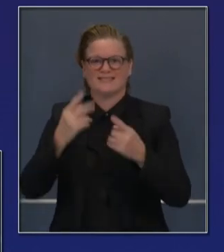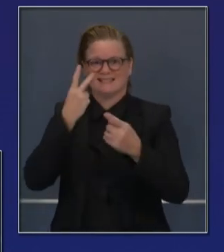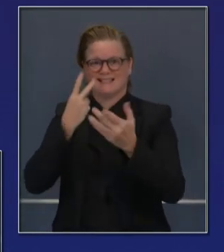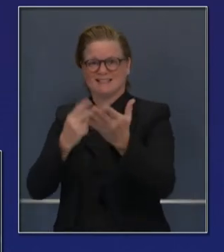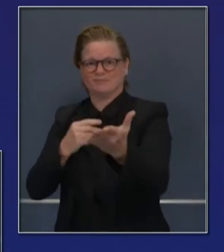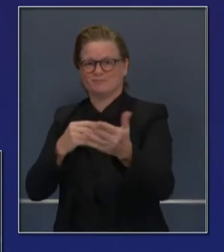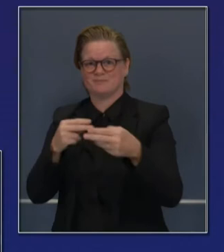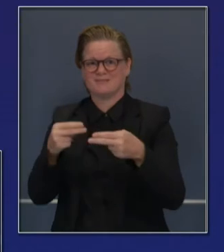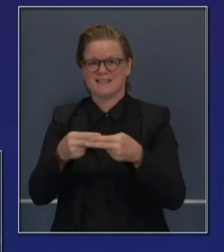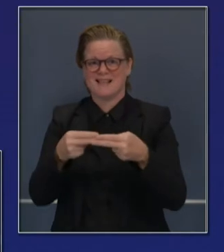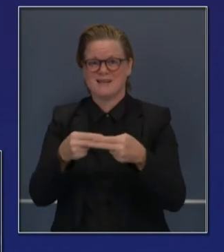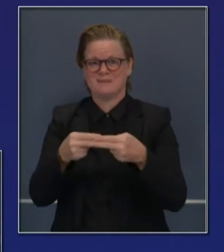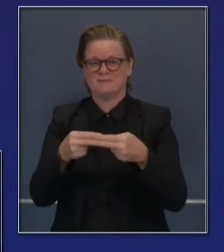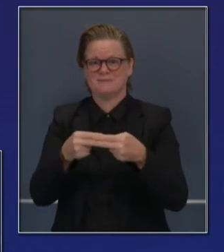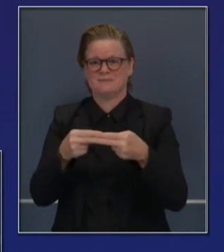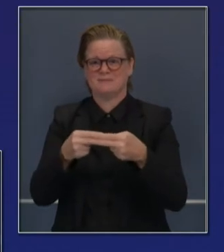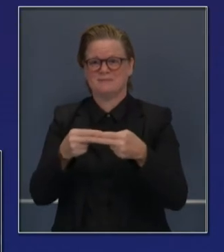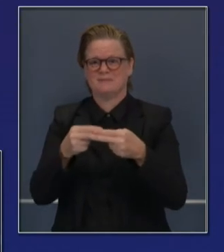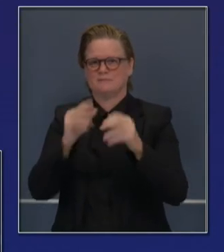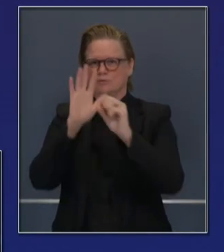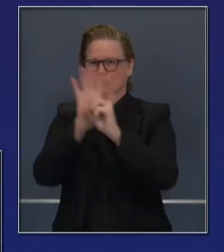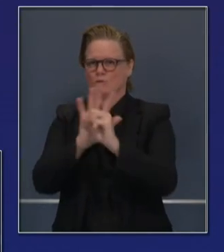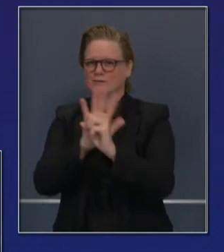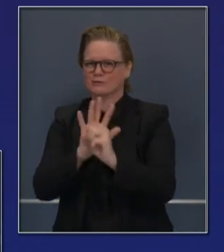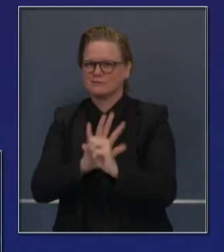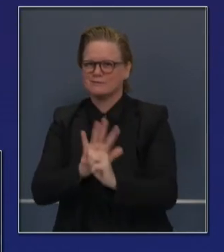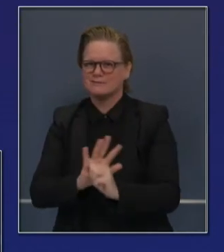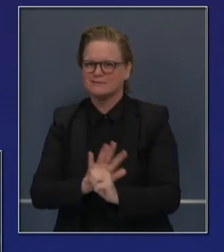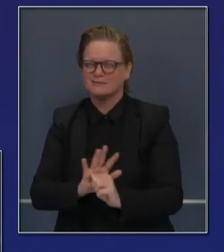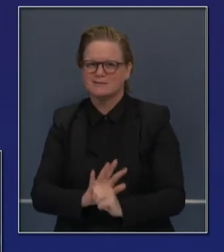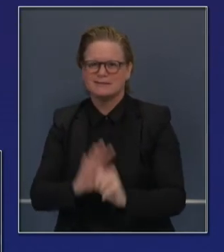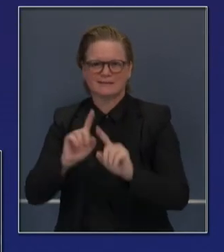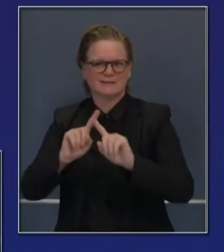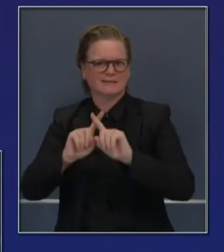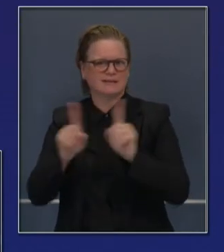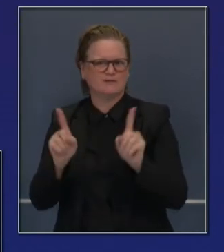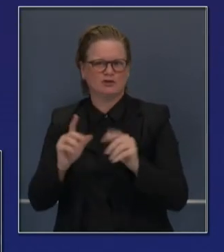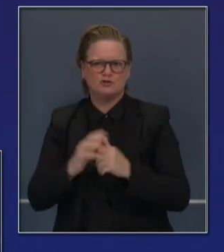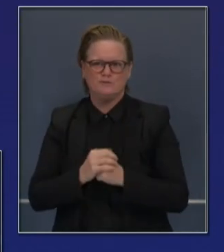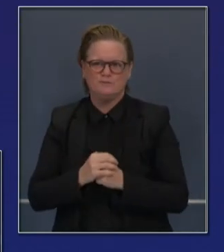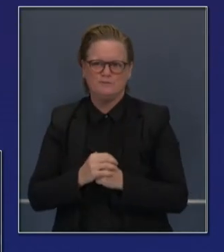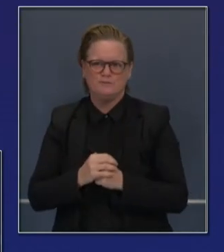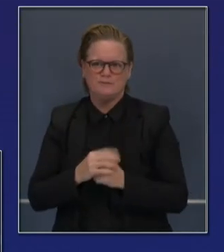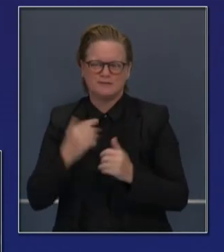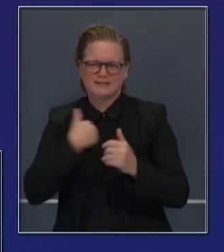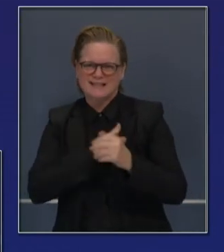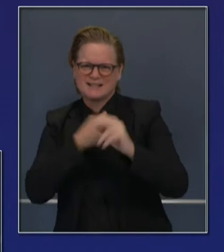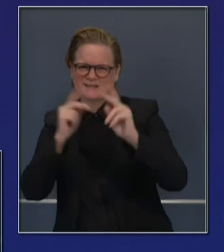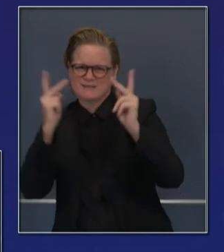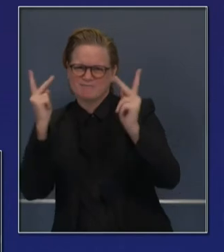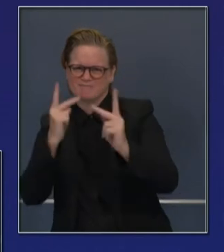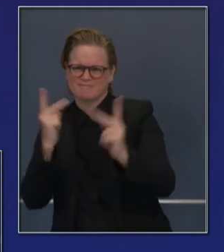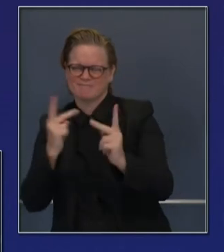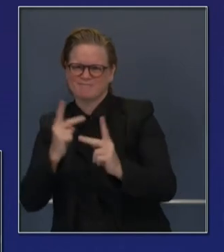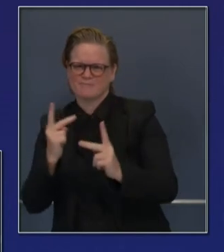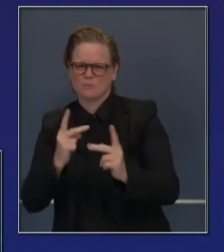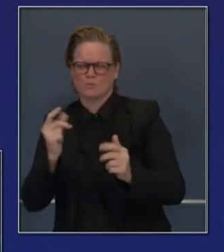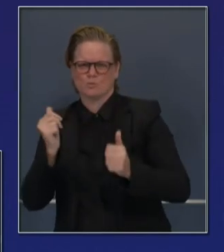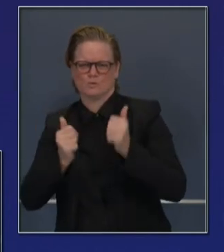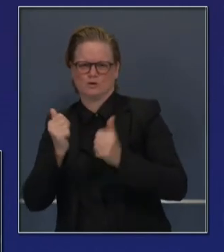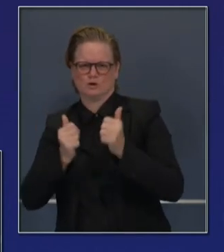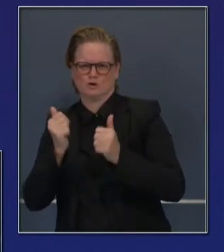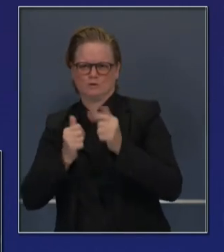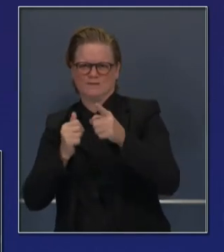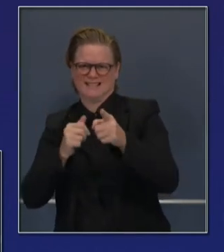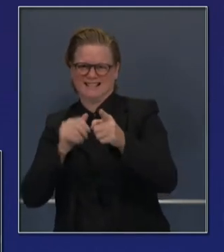or regions in California made up of multiple counties. And we look out at when their beds, their total hospital